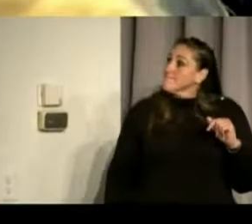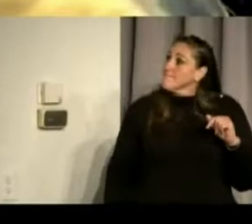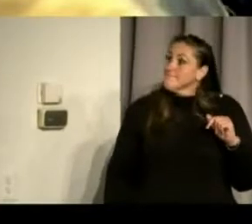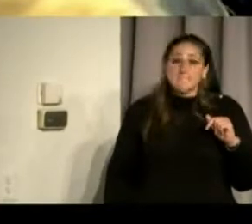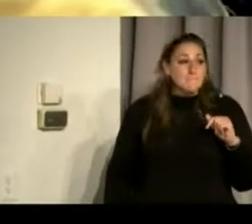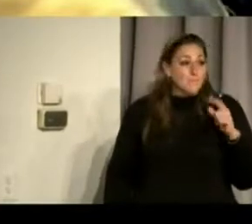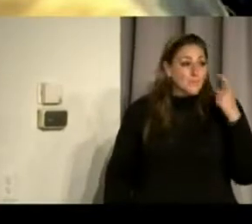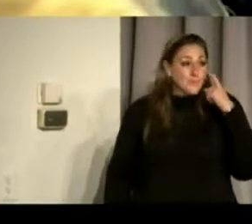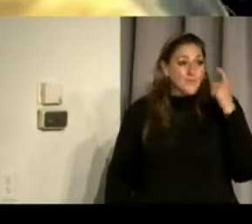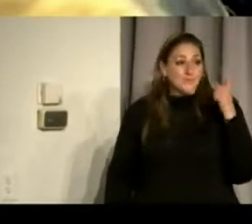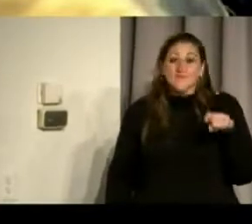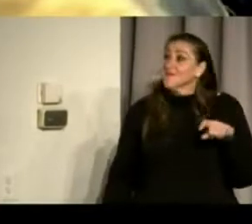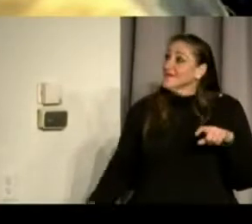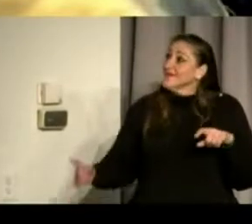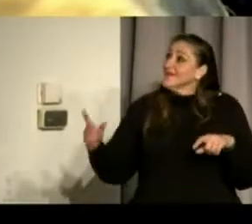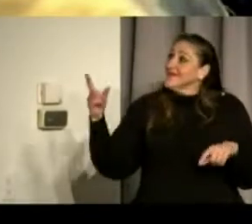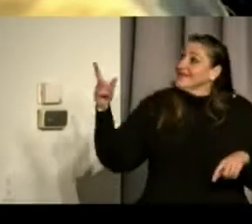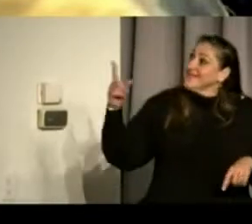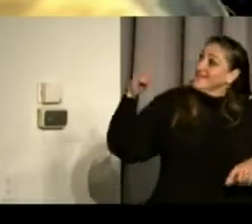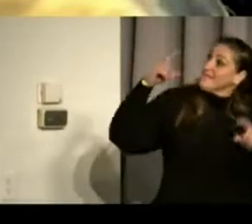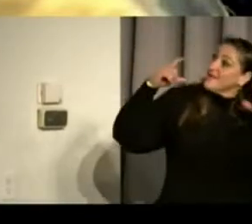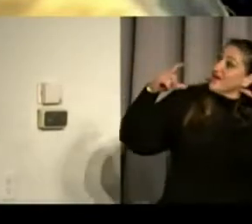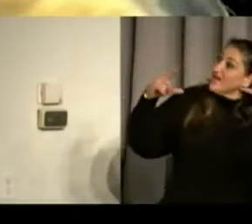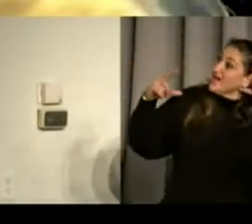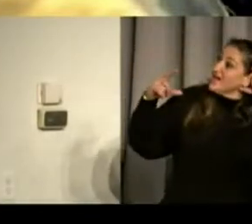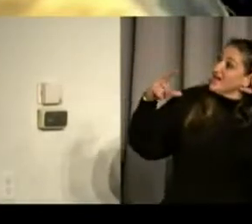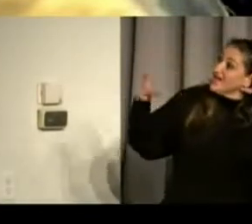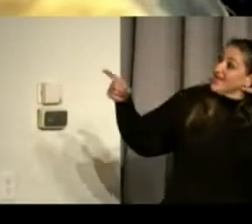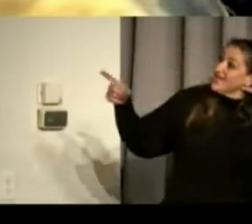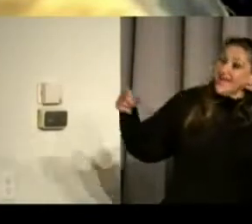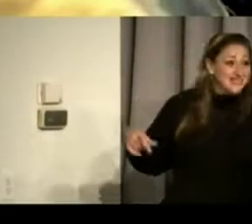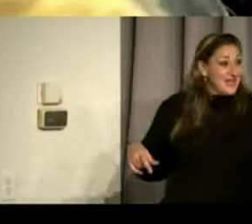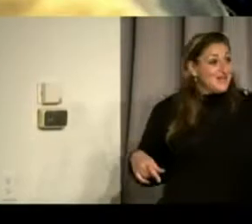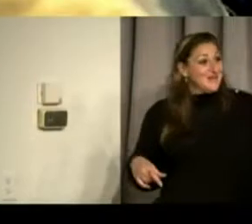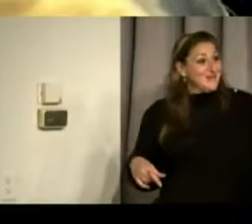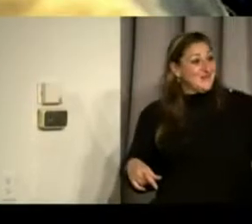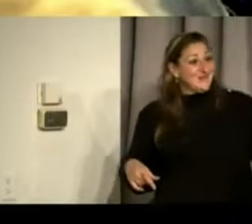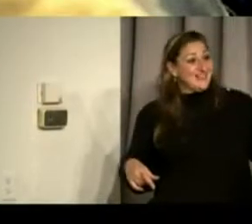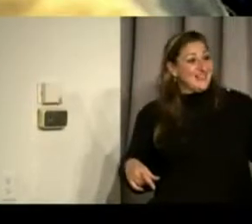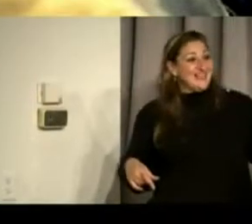Oh, I recognize that big old ear. Is that you?